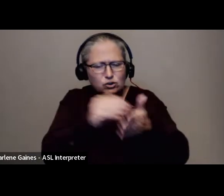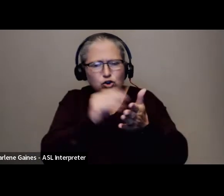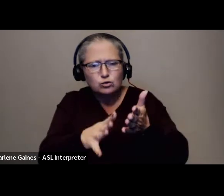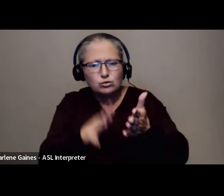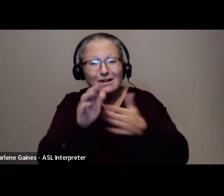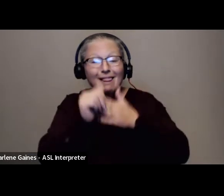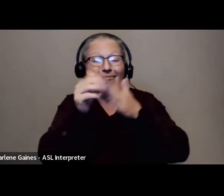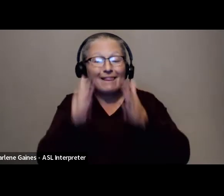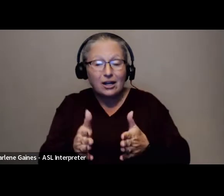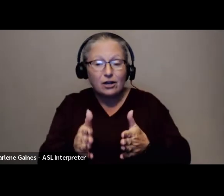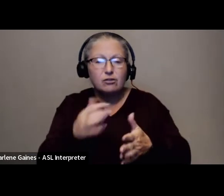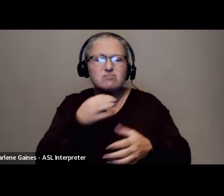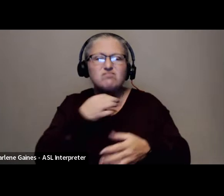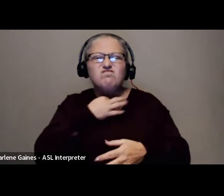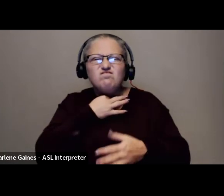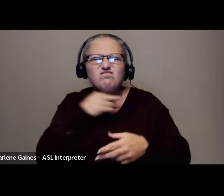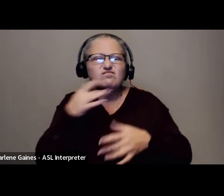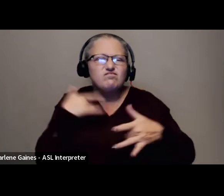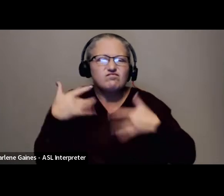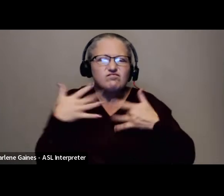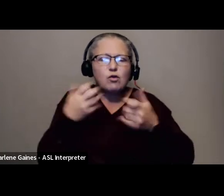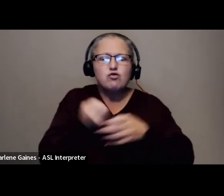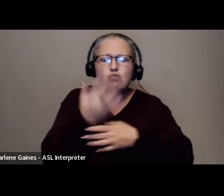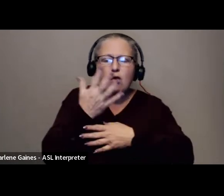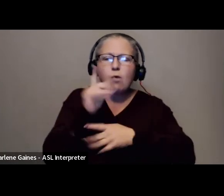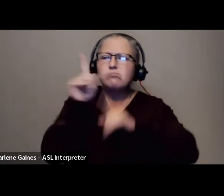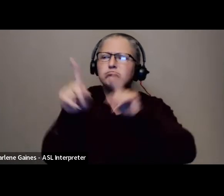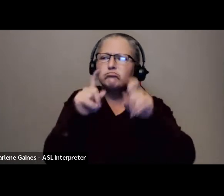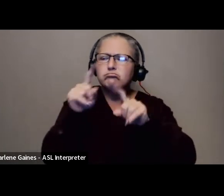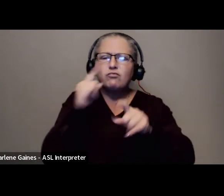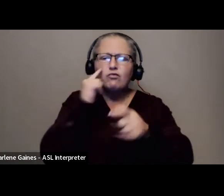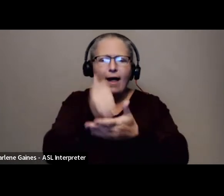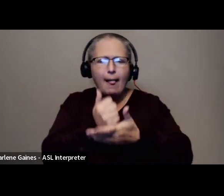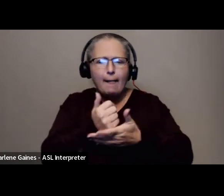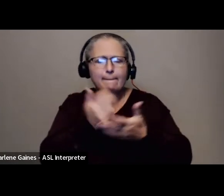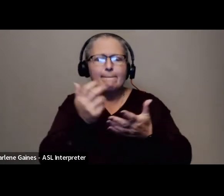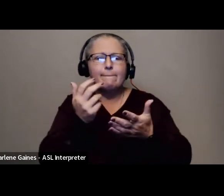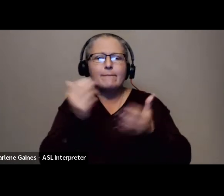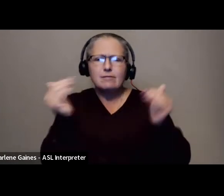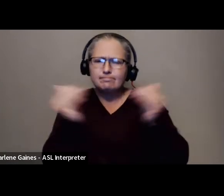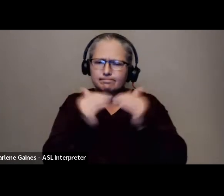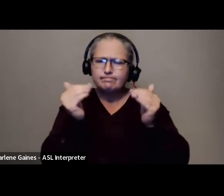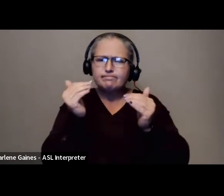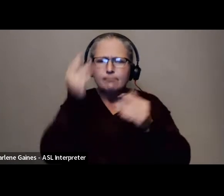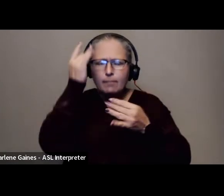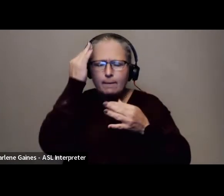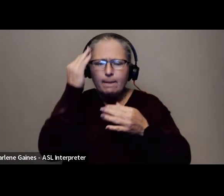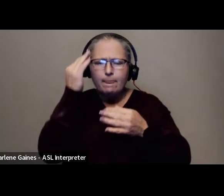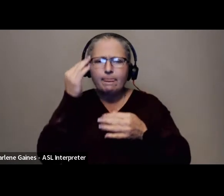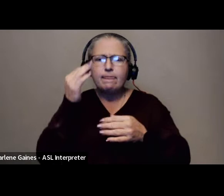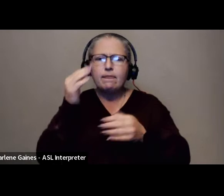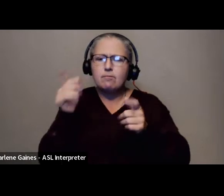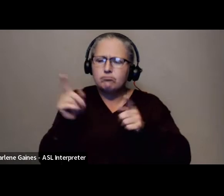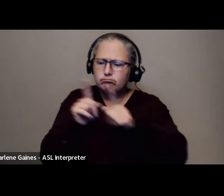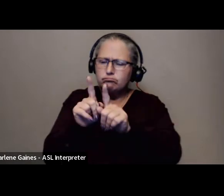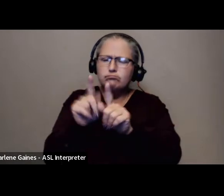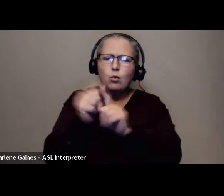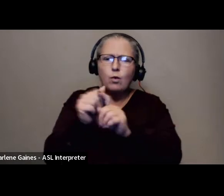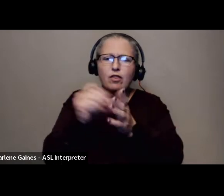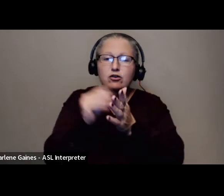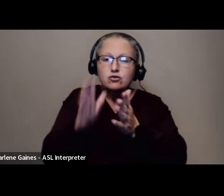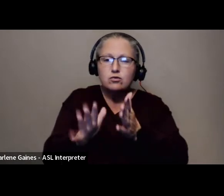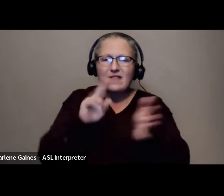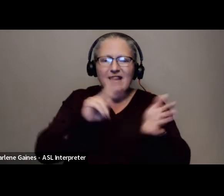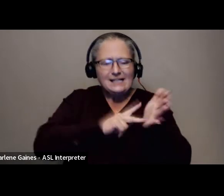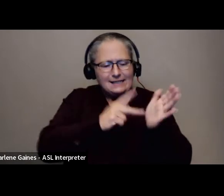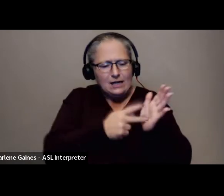They're eager to grow. They ask for help. They're equity-minded. They hold the line with students. They're